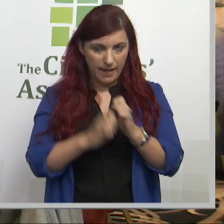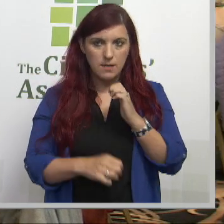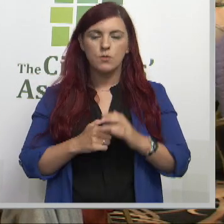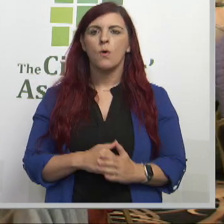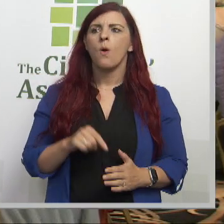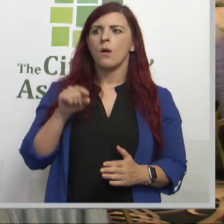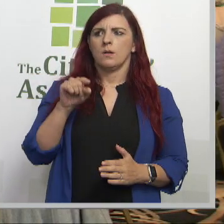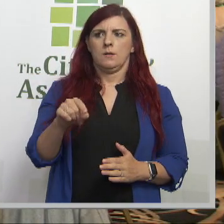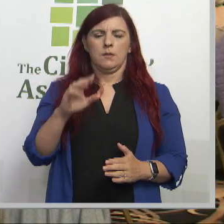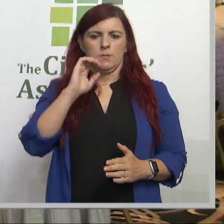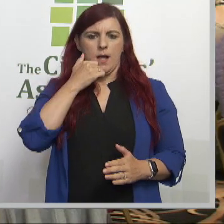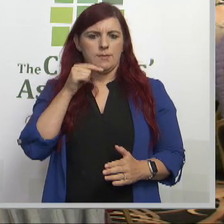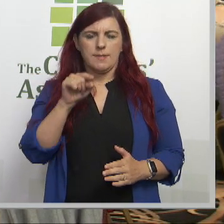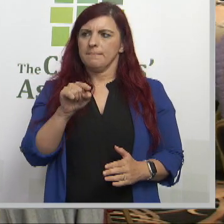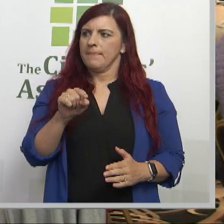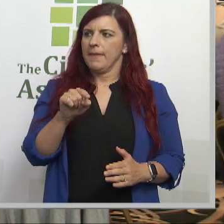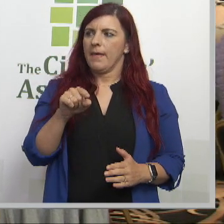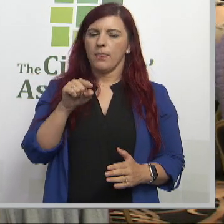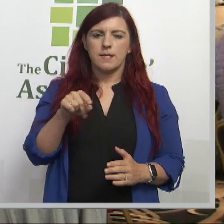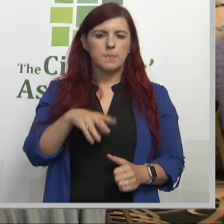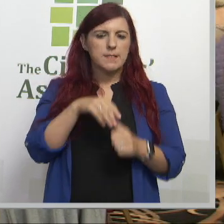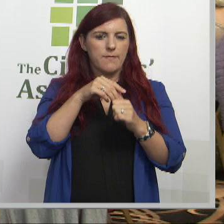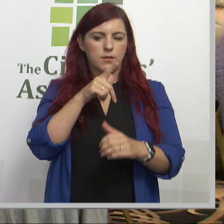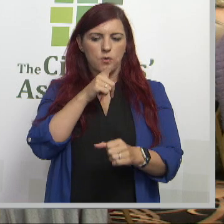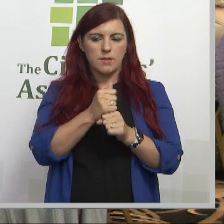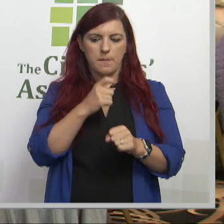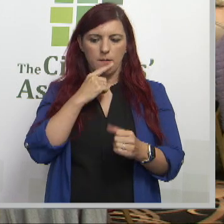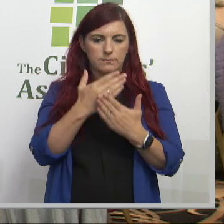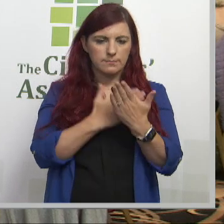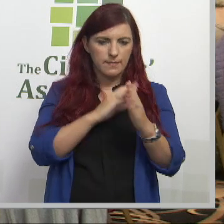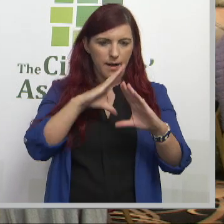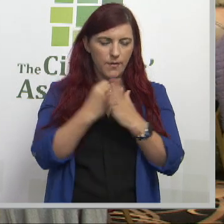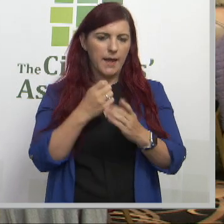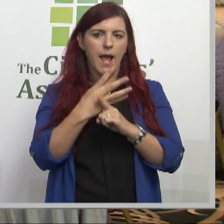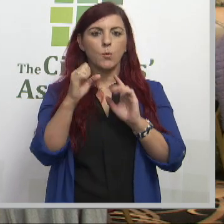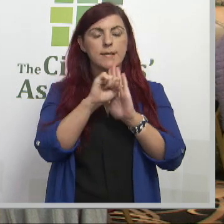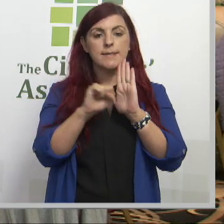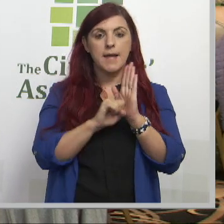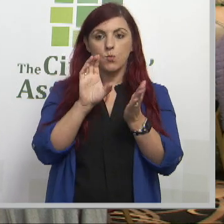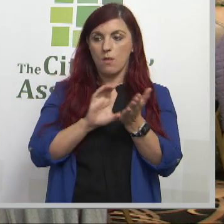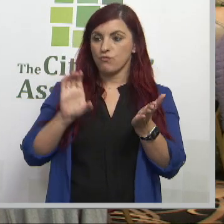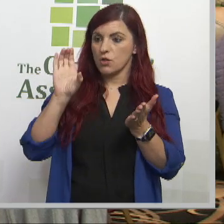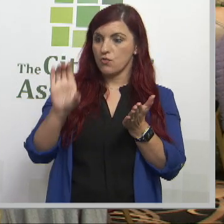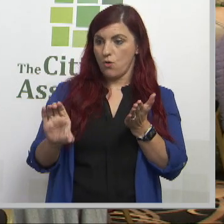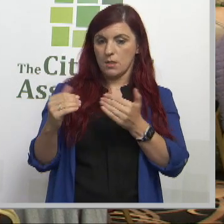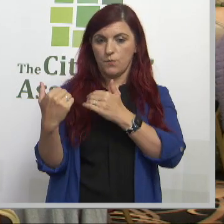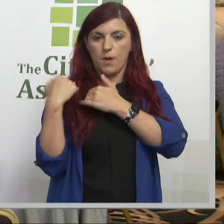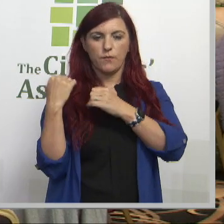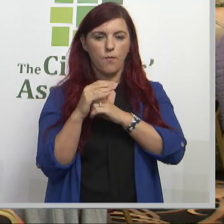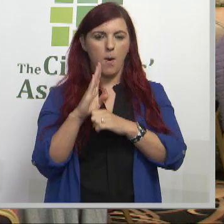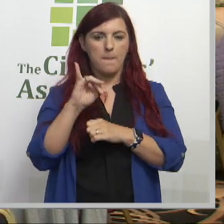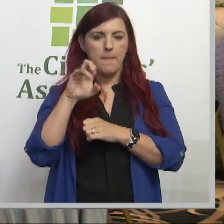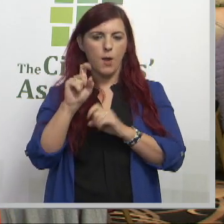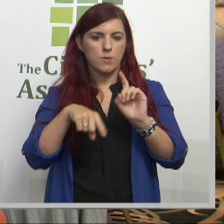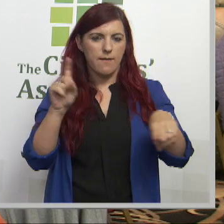include specifically because it's mentioned in our terms of reference, how the state will resource its response to biodiversity loss. We can't answer